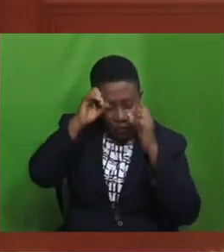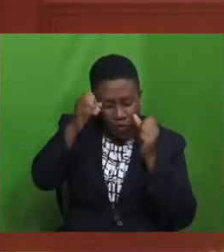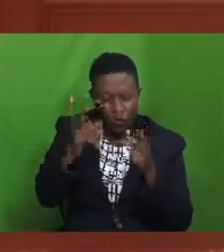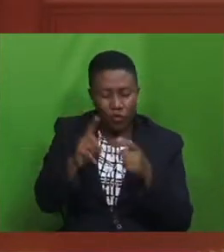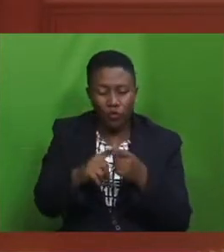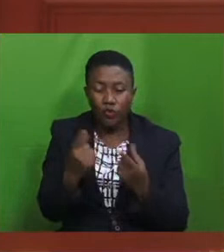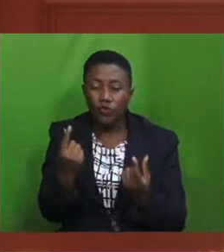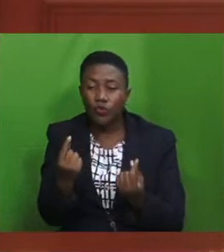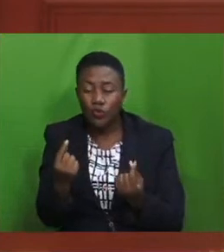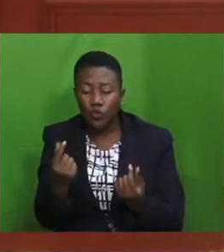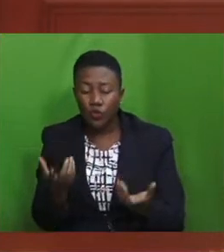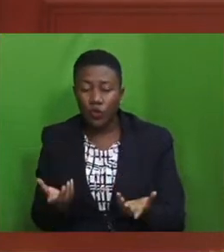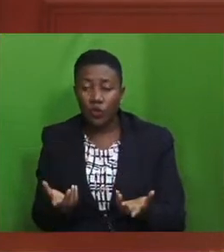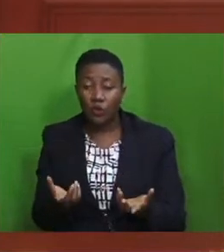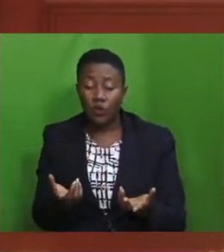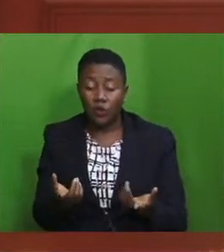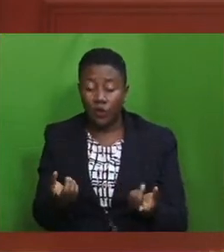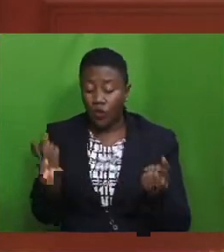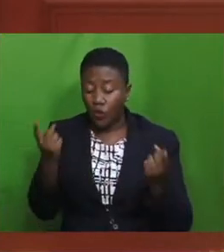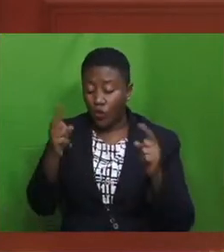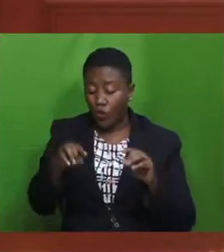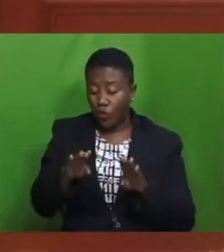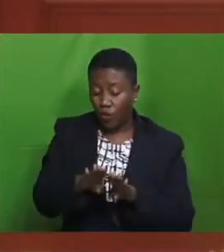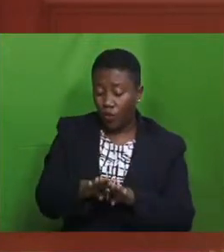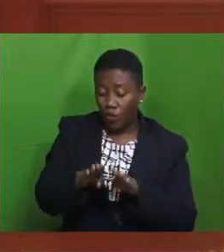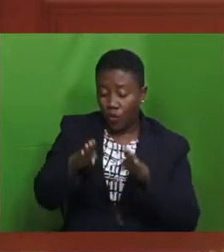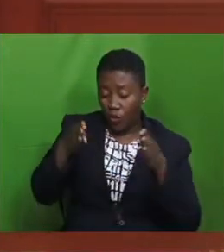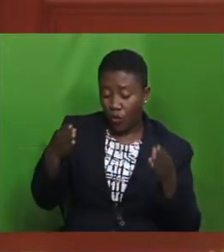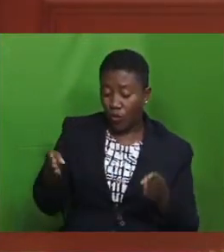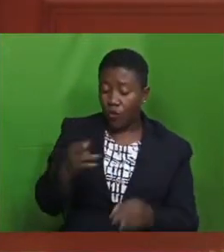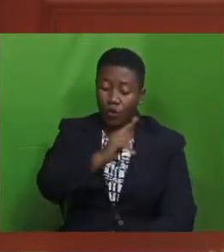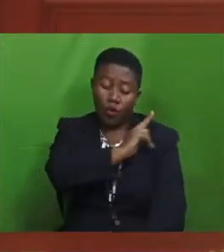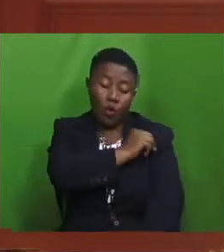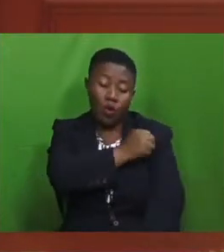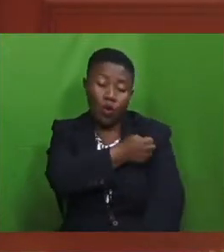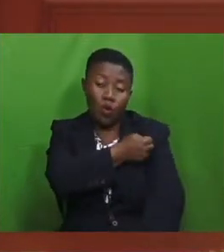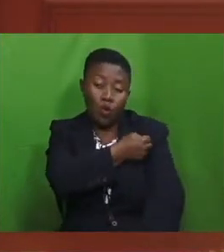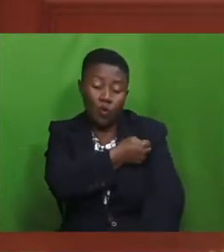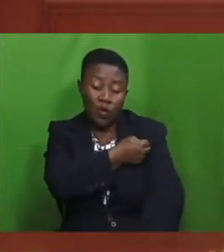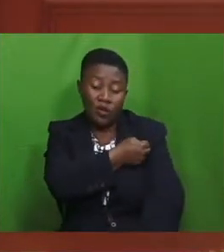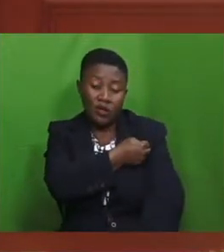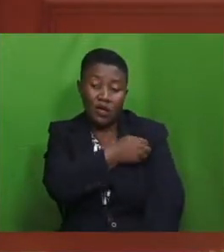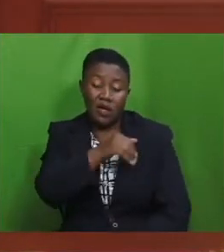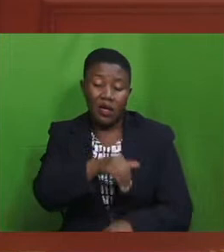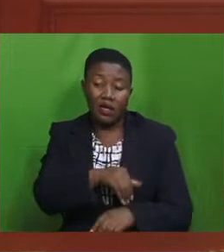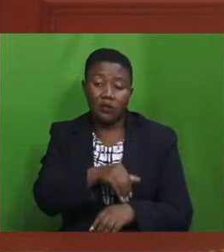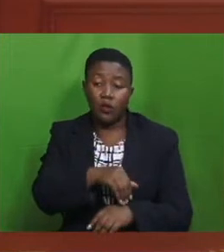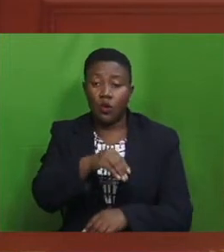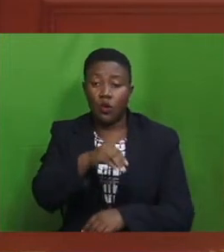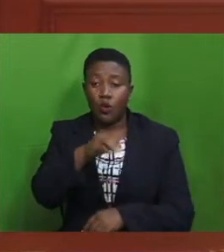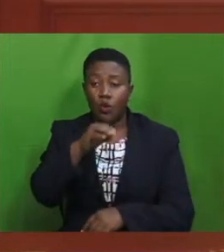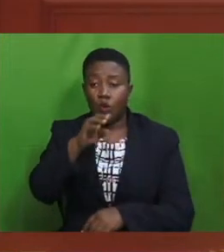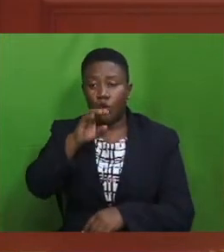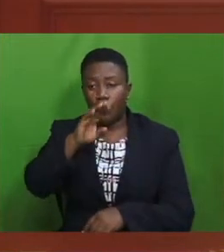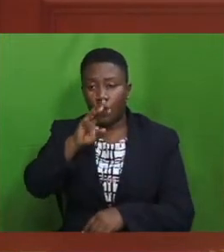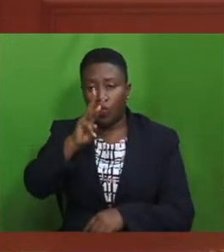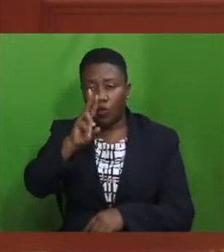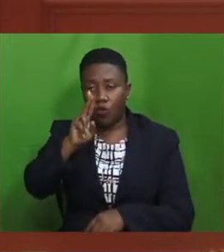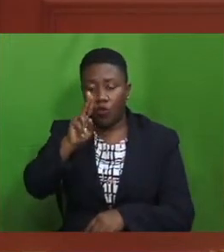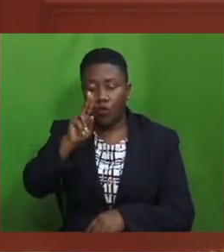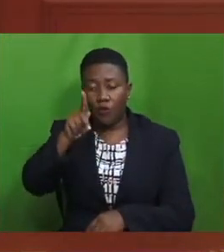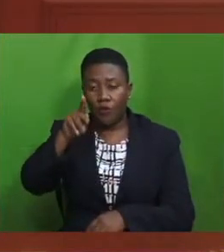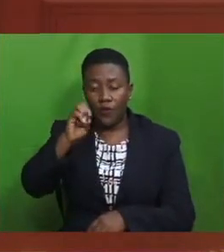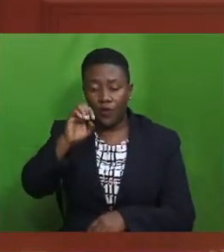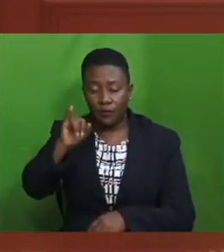in Bupe when he commissioned a hospital facility at Bupe. Mr. Speaker, let me say